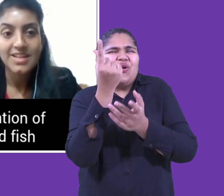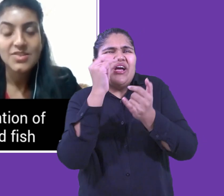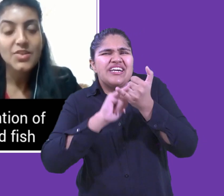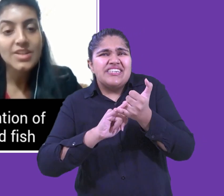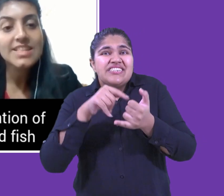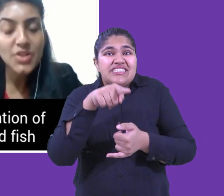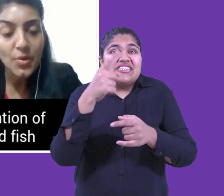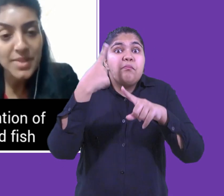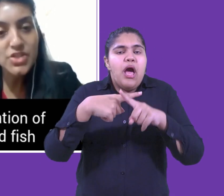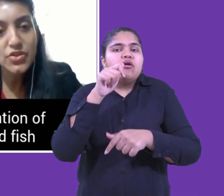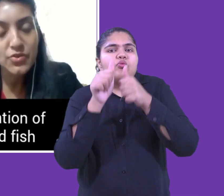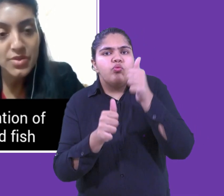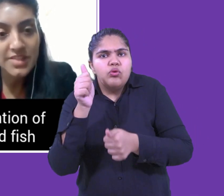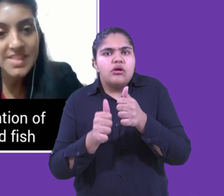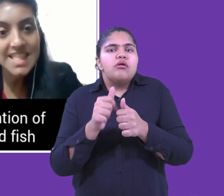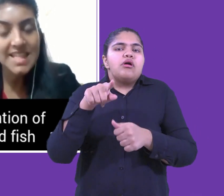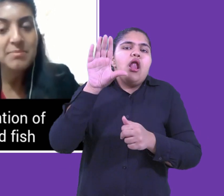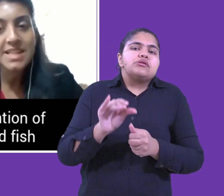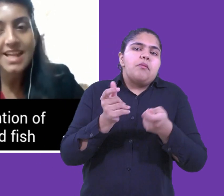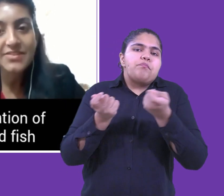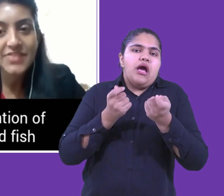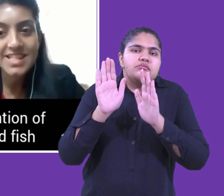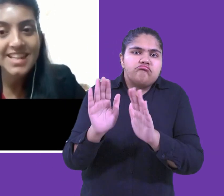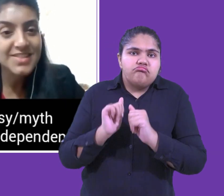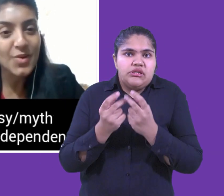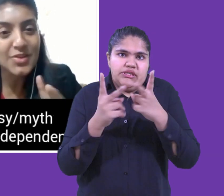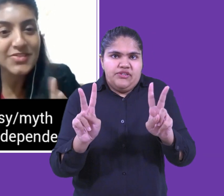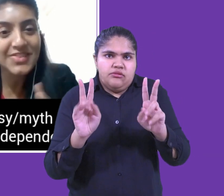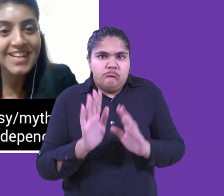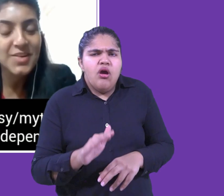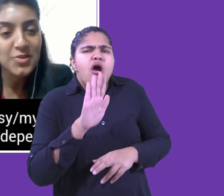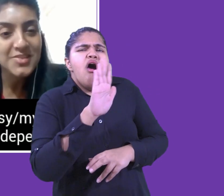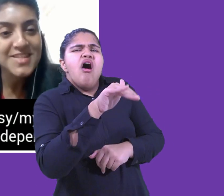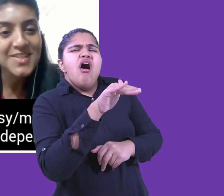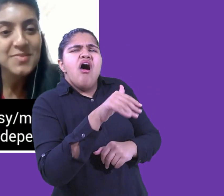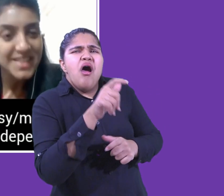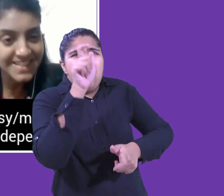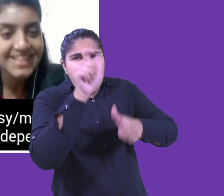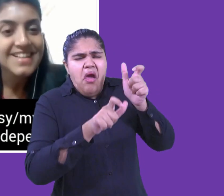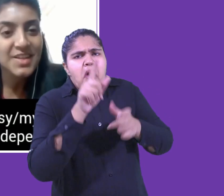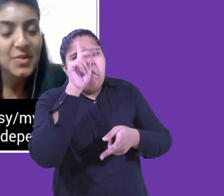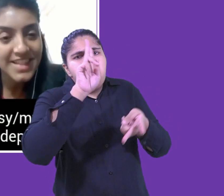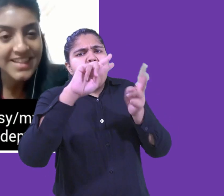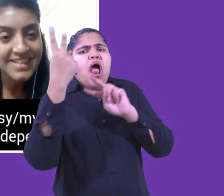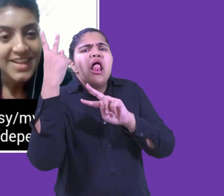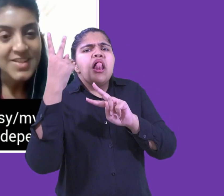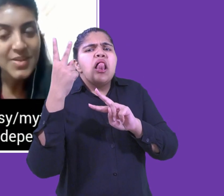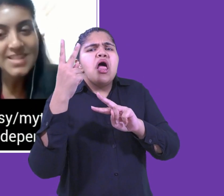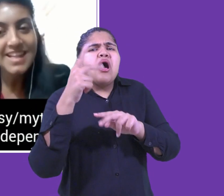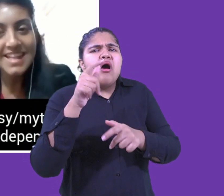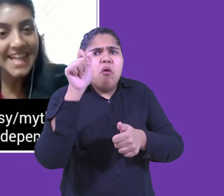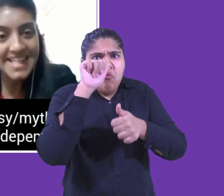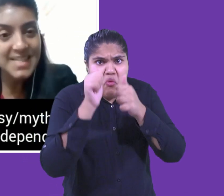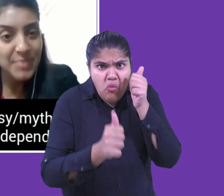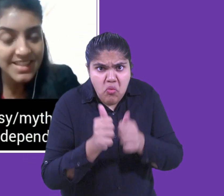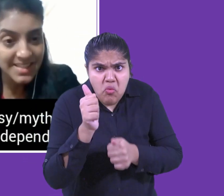okay. So, doctor, this combination of food, which they say milk and fish, there is a lot of like controversy or myth surrounding it. So, it